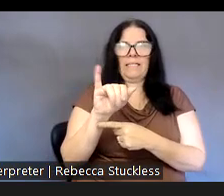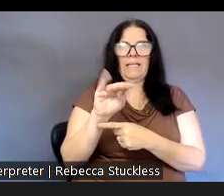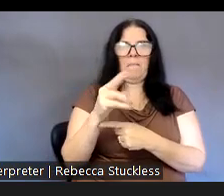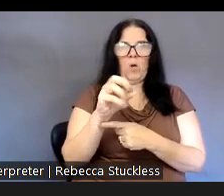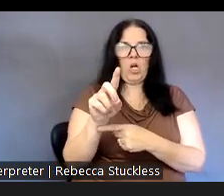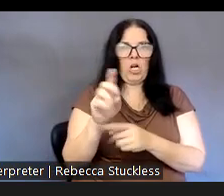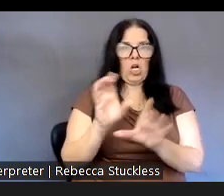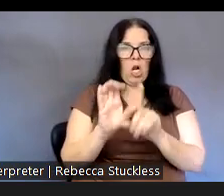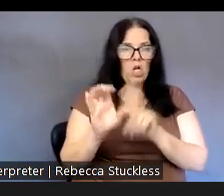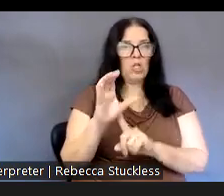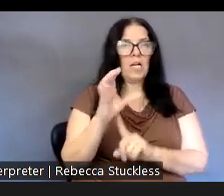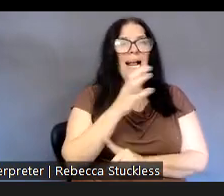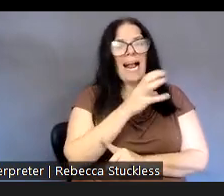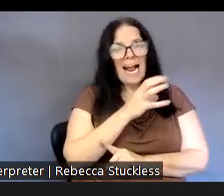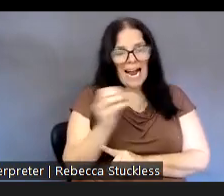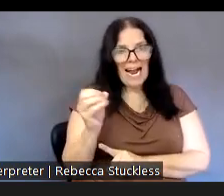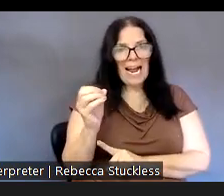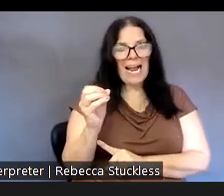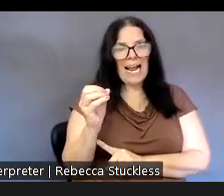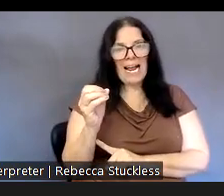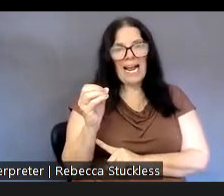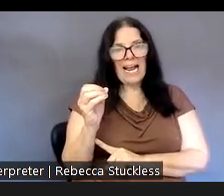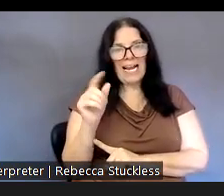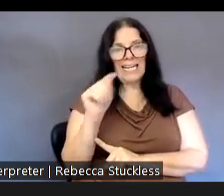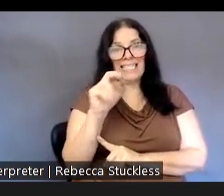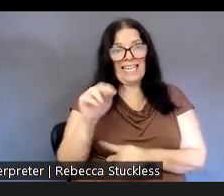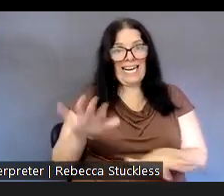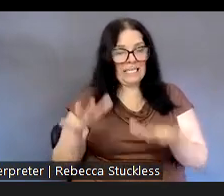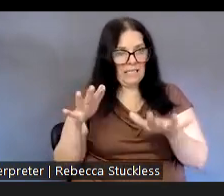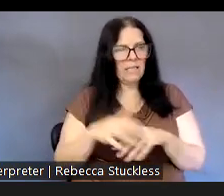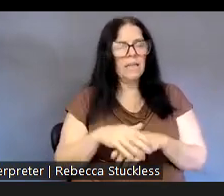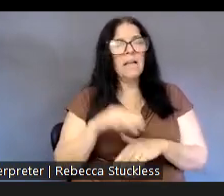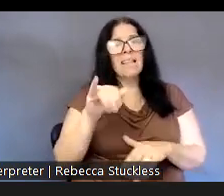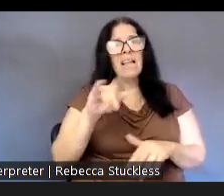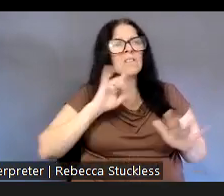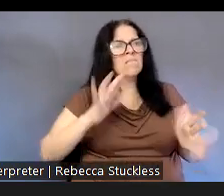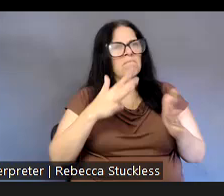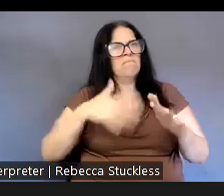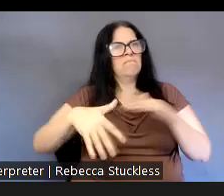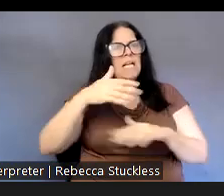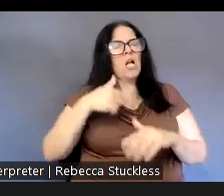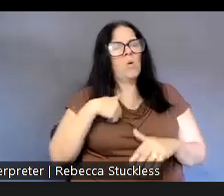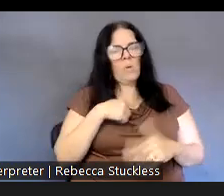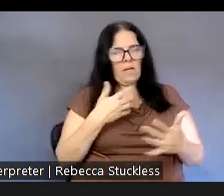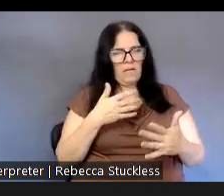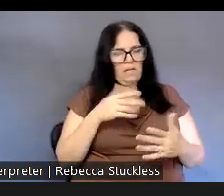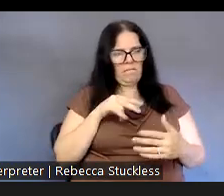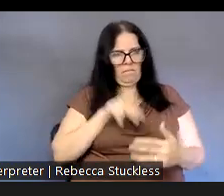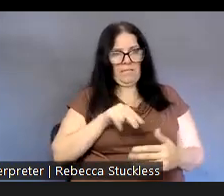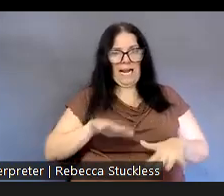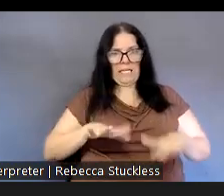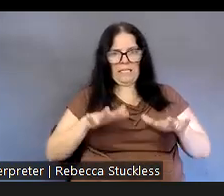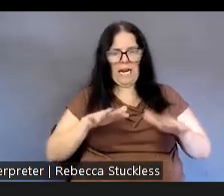encouraged us to strive to create a society in which we're encouraged to confront our anxiety and face